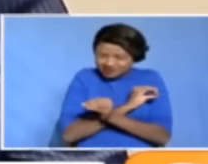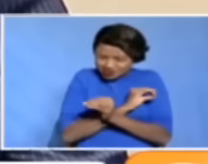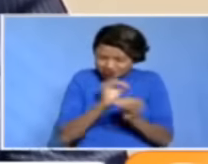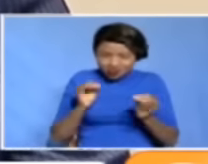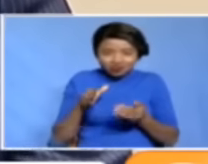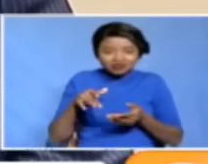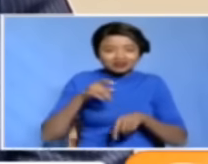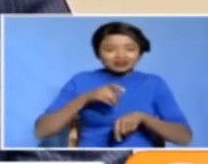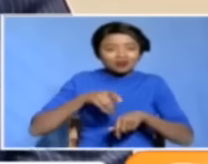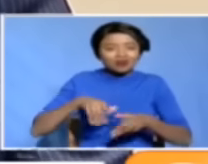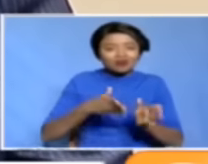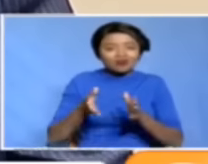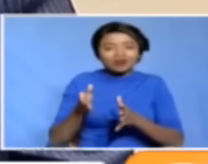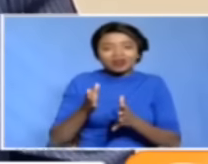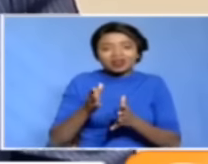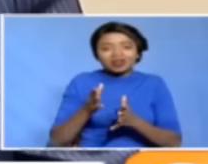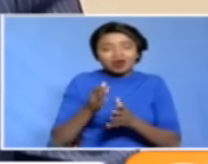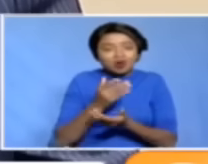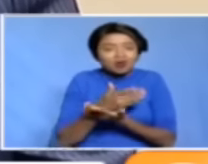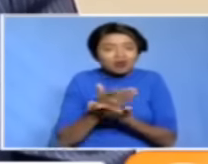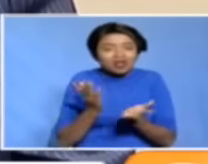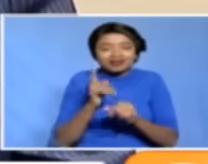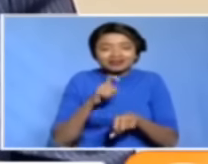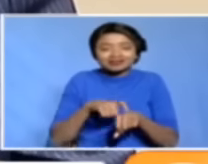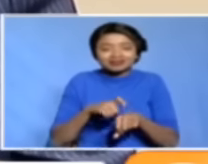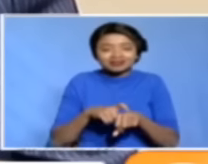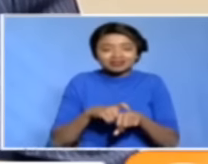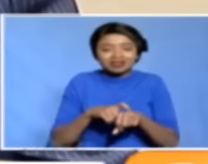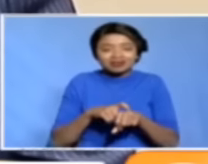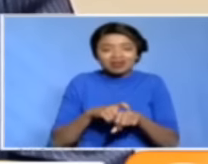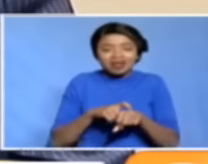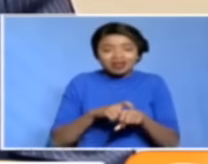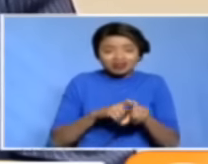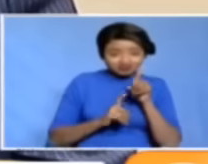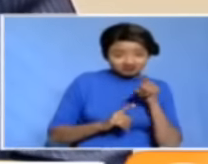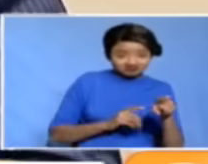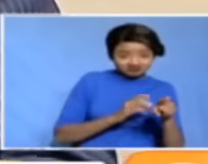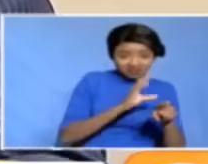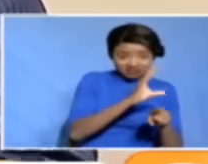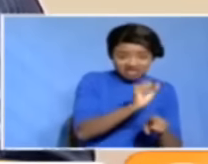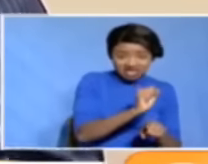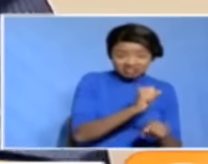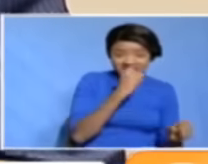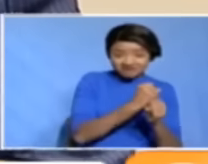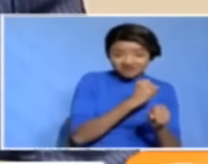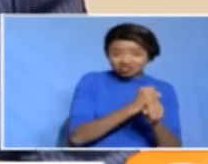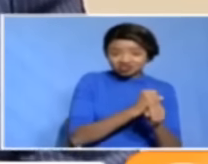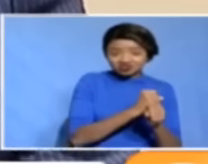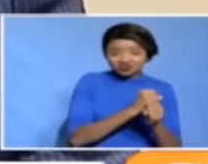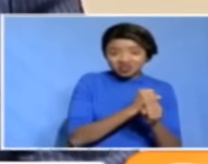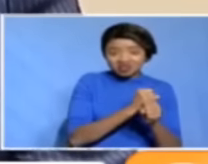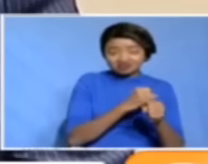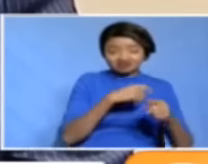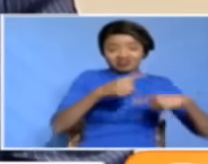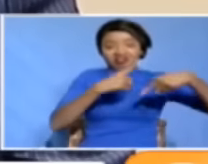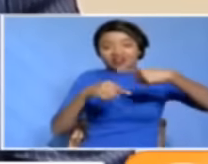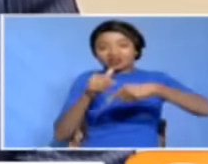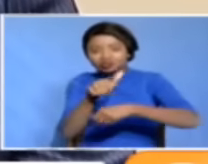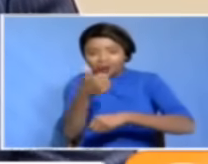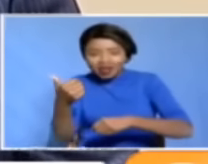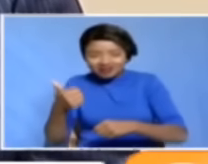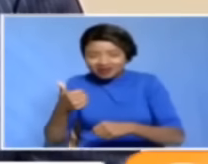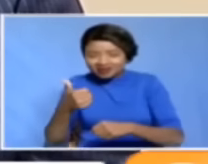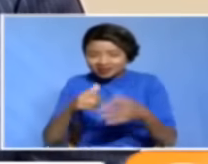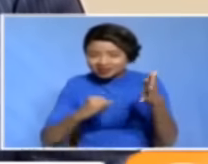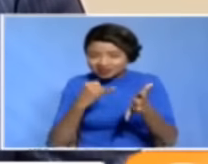any time that the function of a cabinet secretary will overlap to another institution. Make